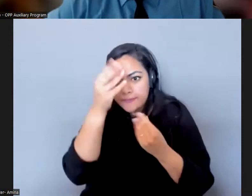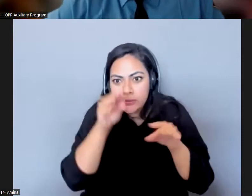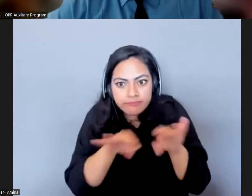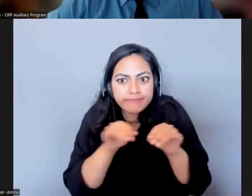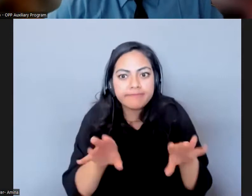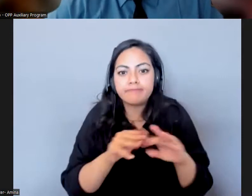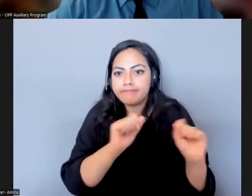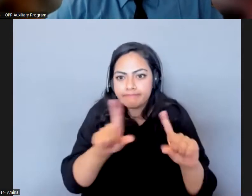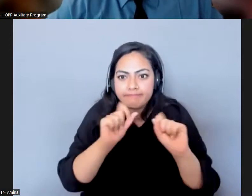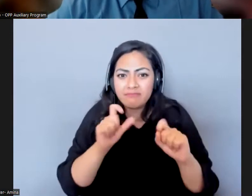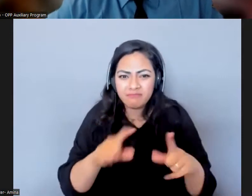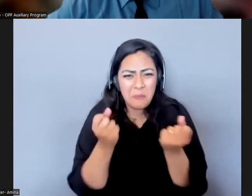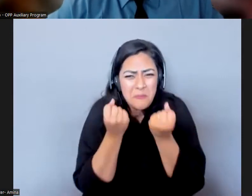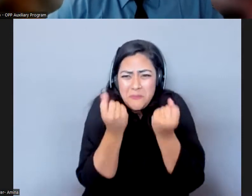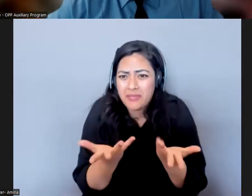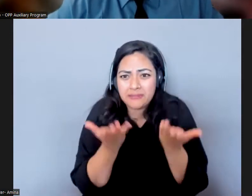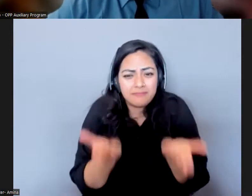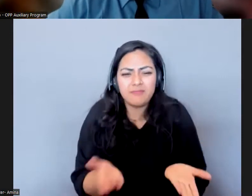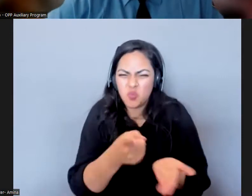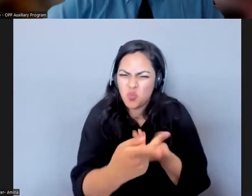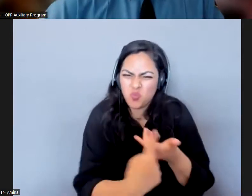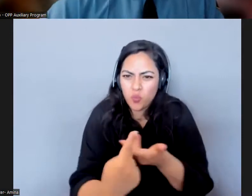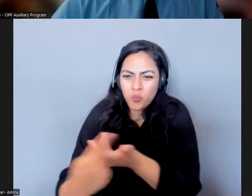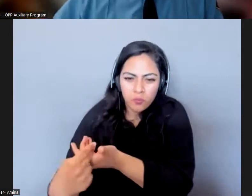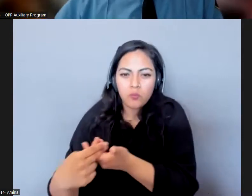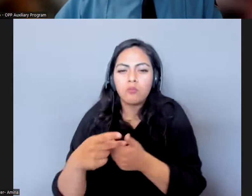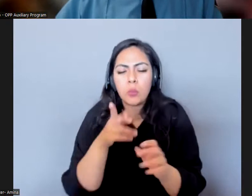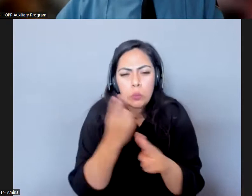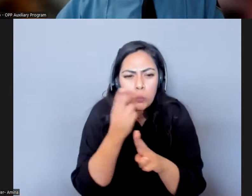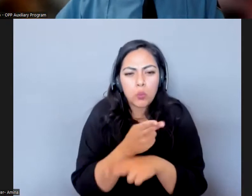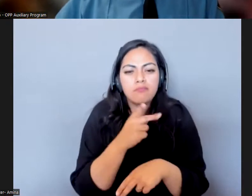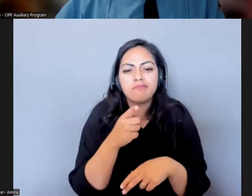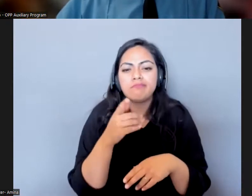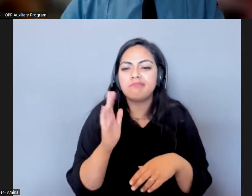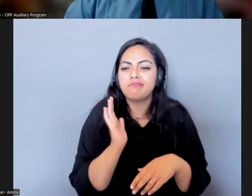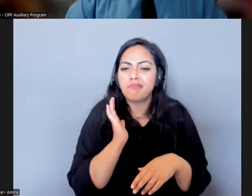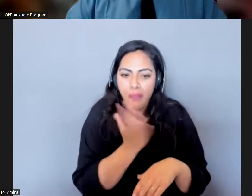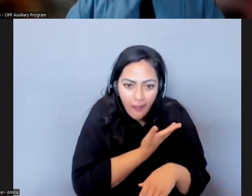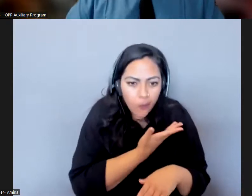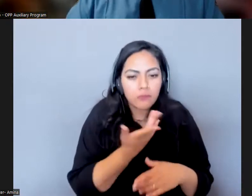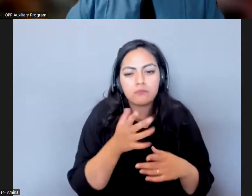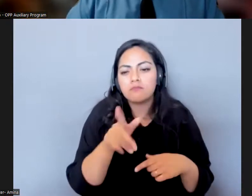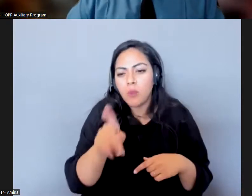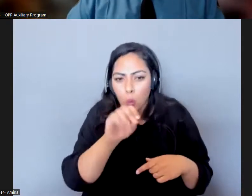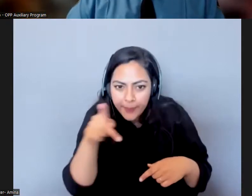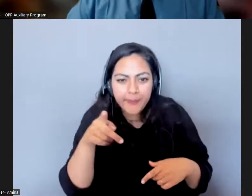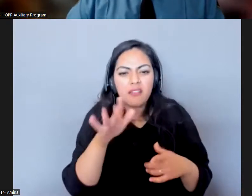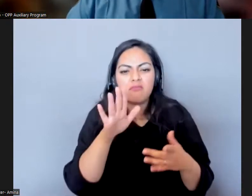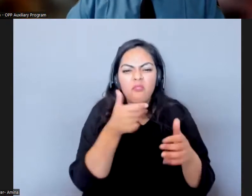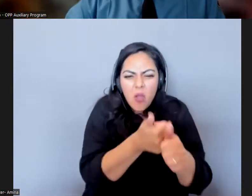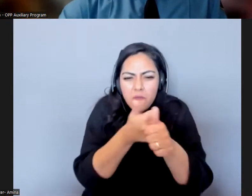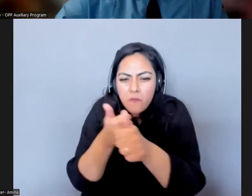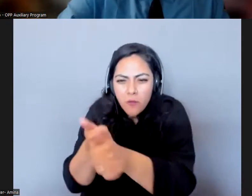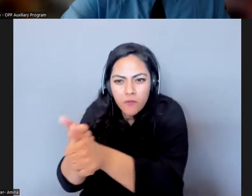as Stephen indicated, there's always something new that before the police can even think of it, they've already come up with something.